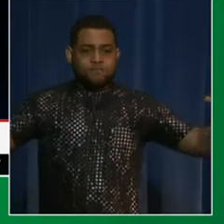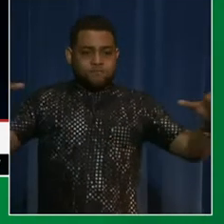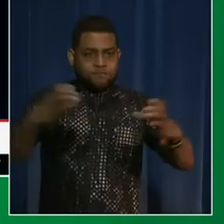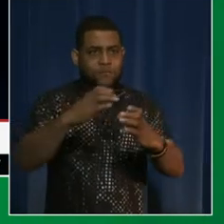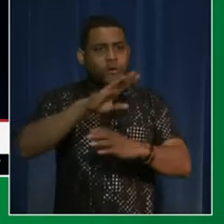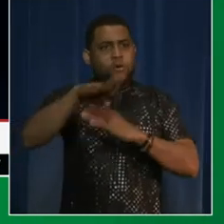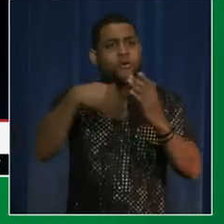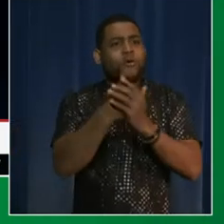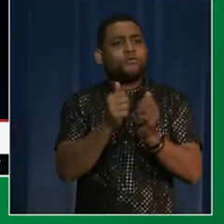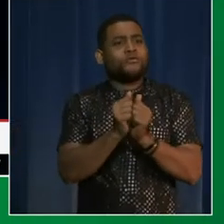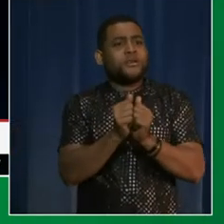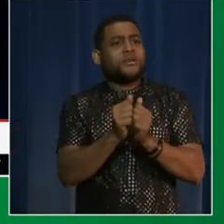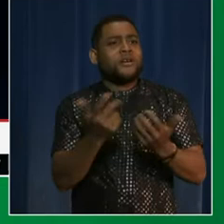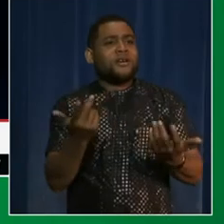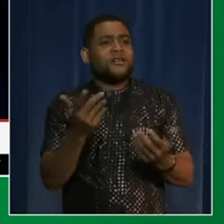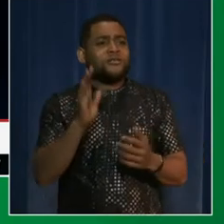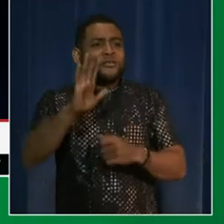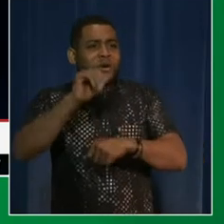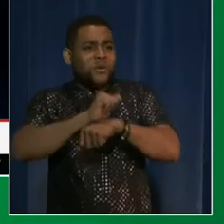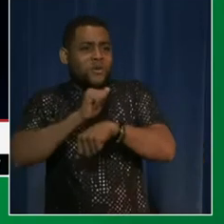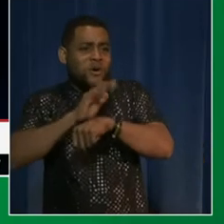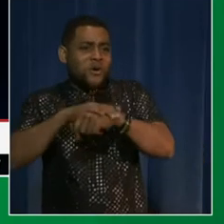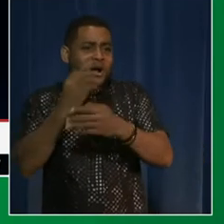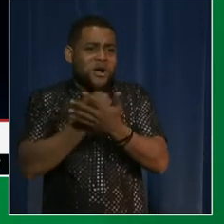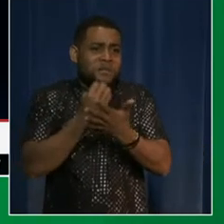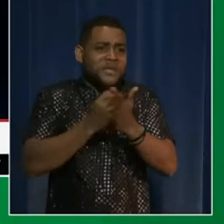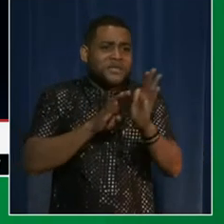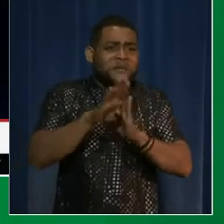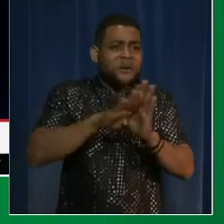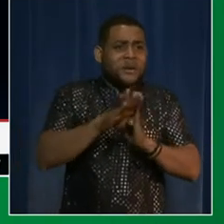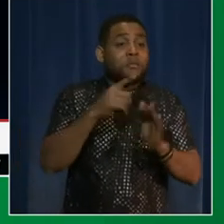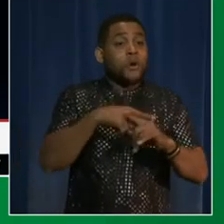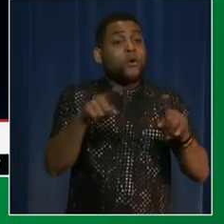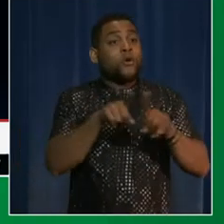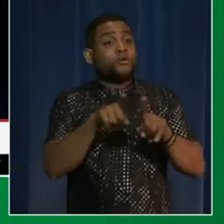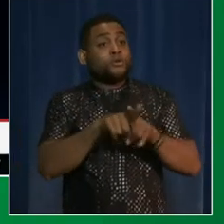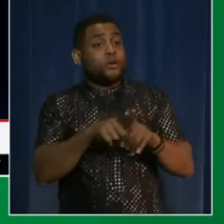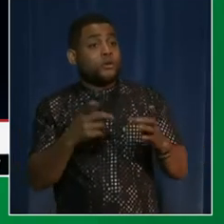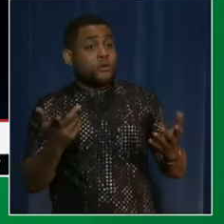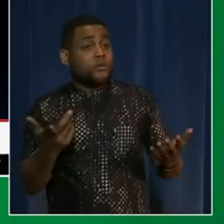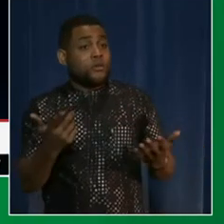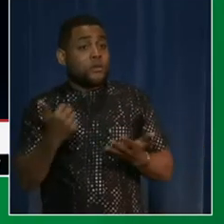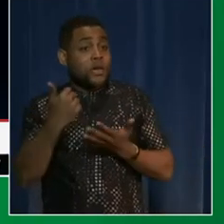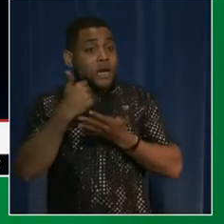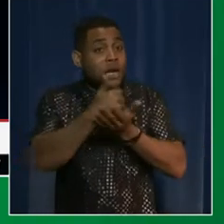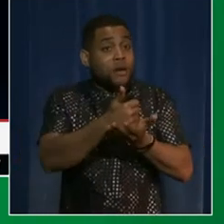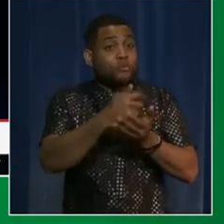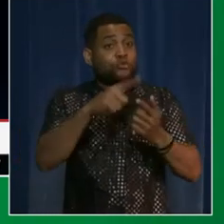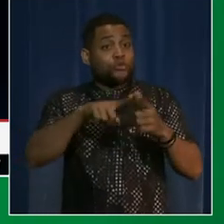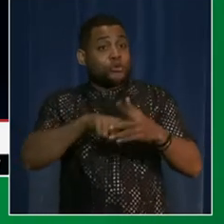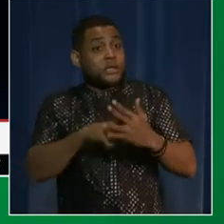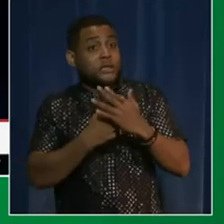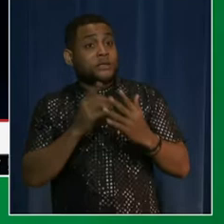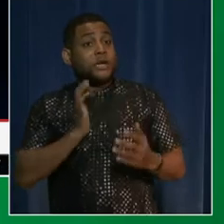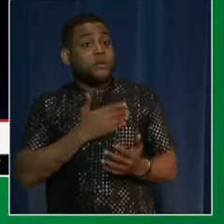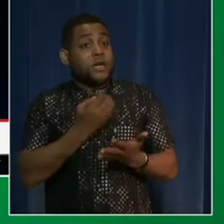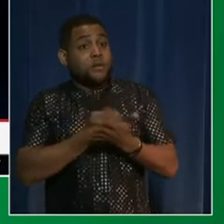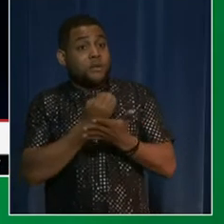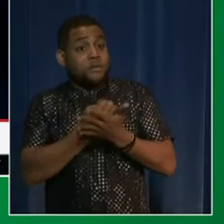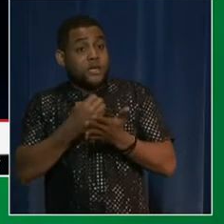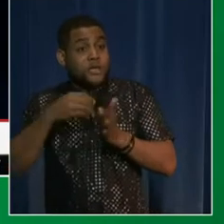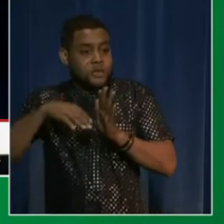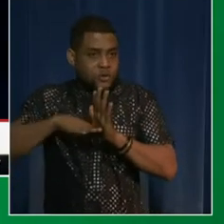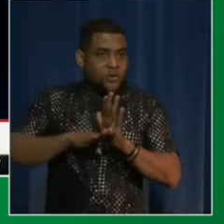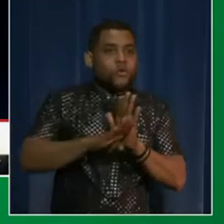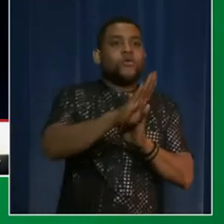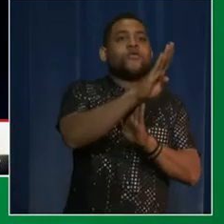she's done on economic development, but also to help spur the district's economic resurgence in the midst of